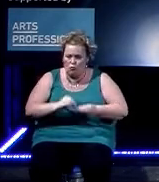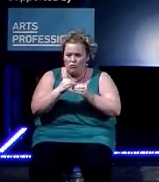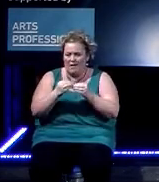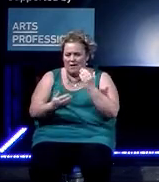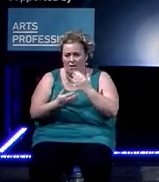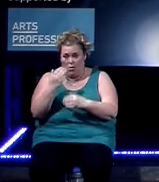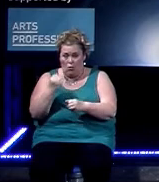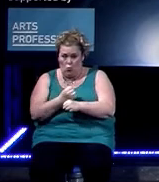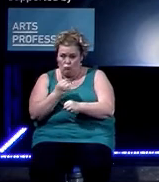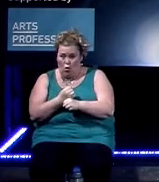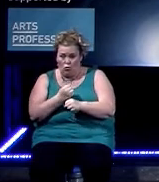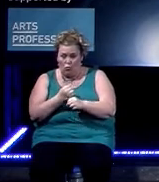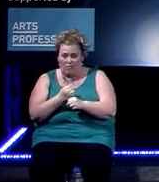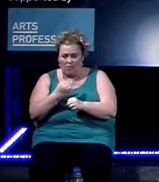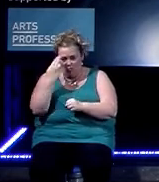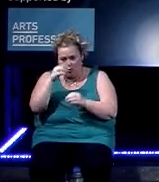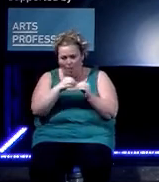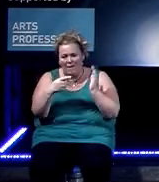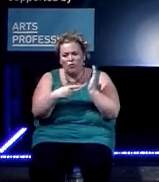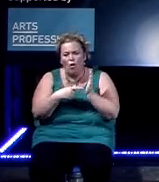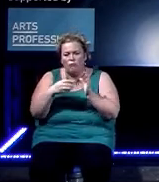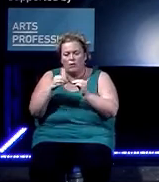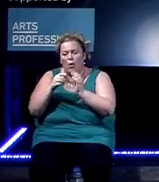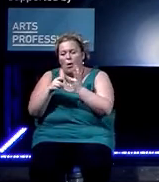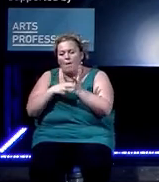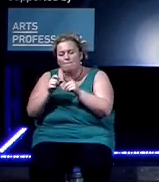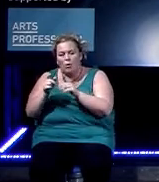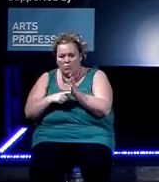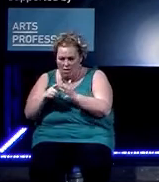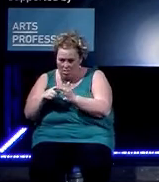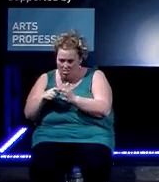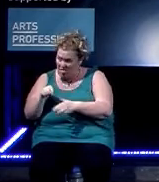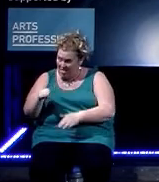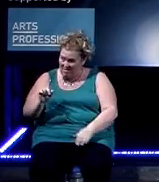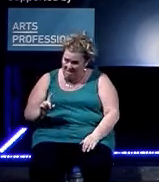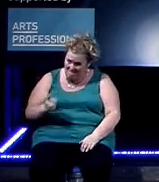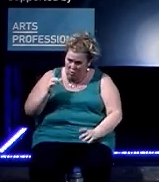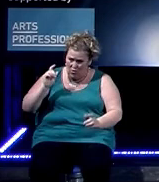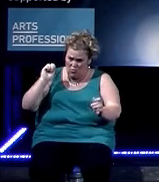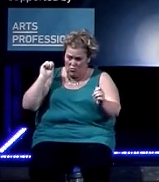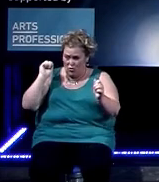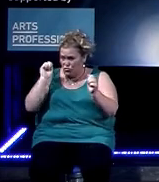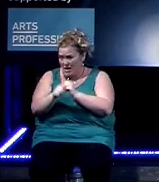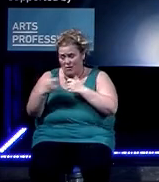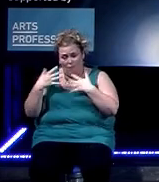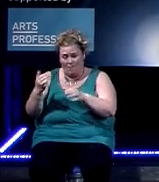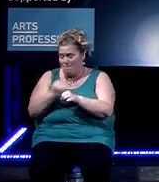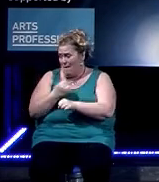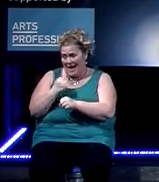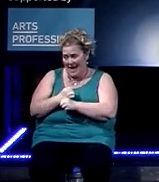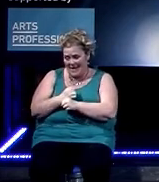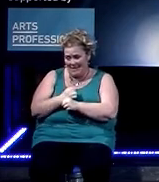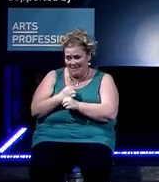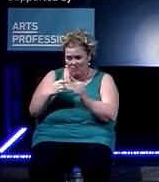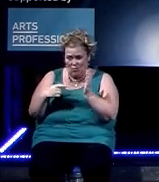on these experiments we're doing called the BitTorrent Bundle. And the bundle is the first major change that we've ever made to the